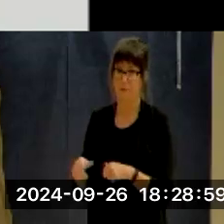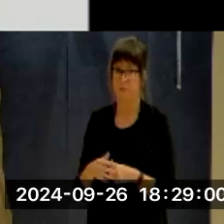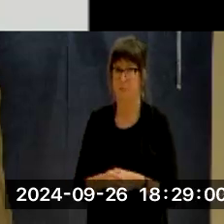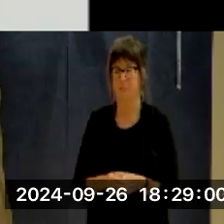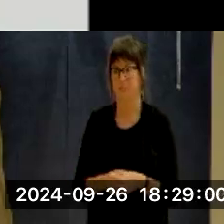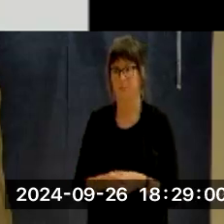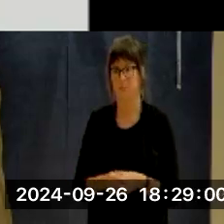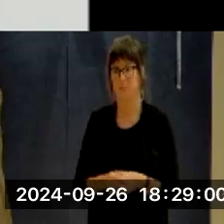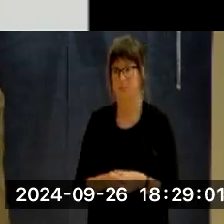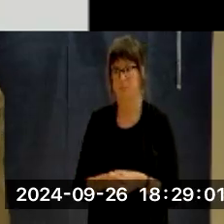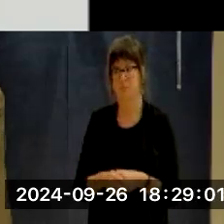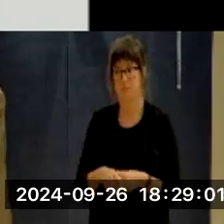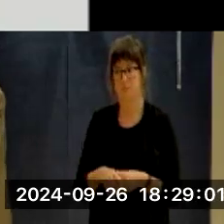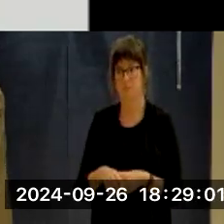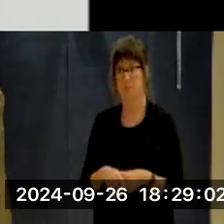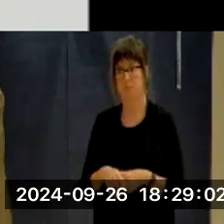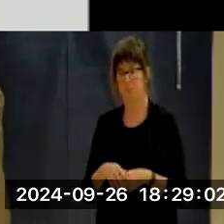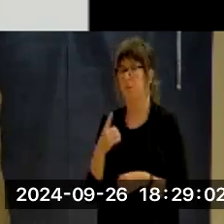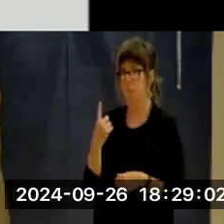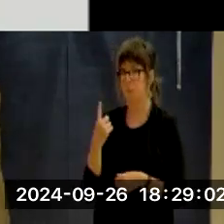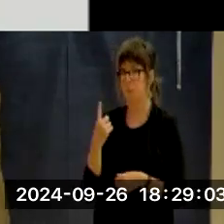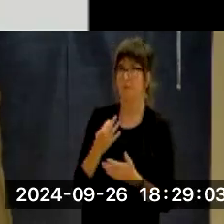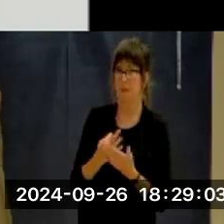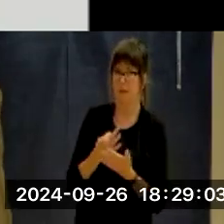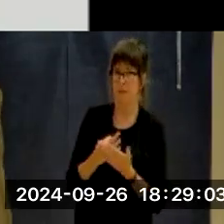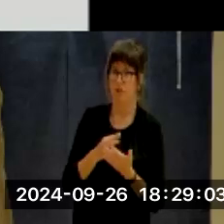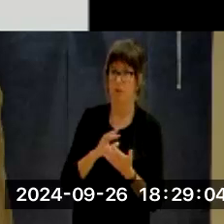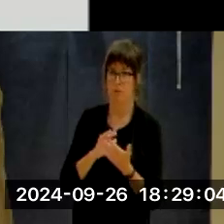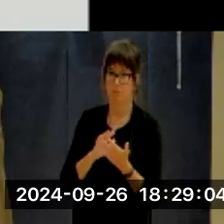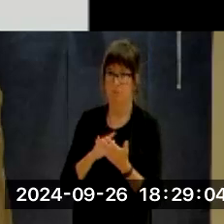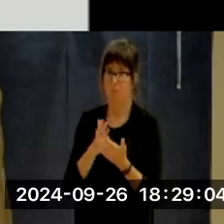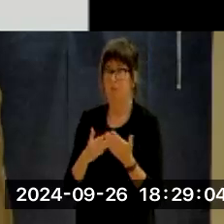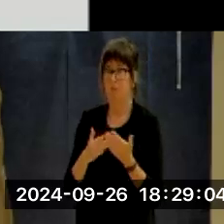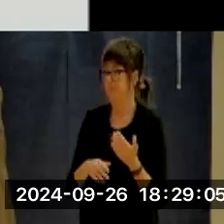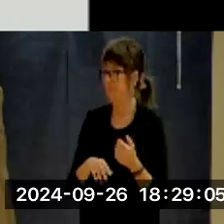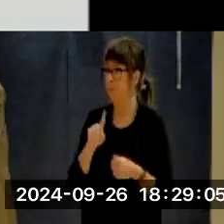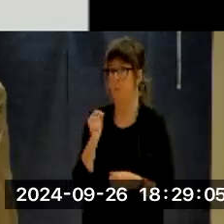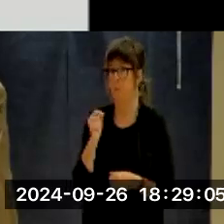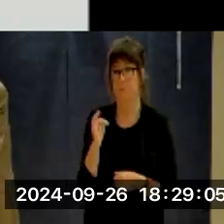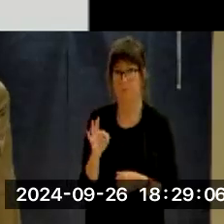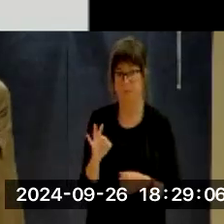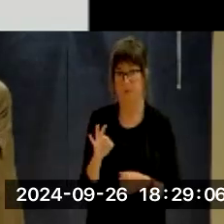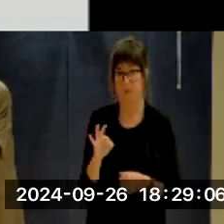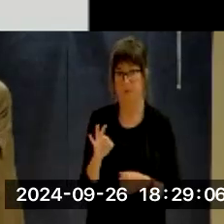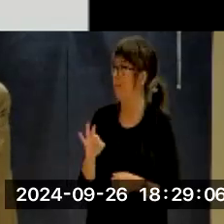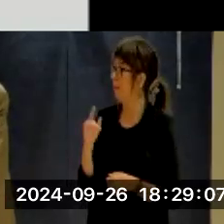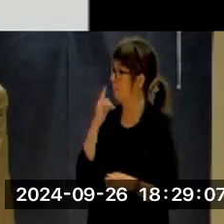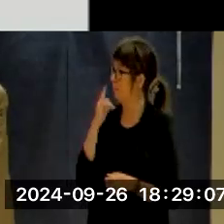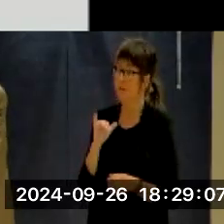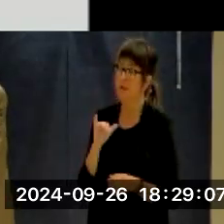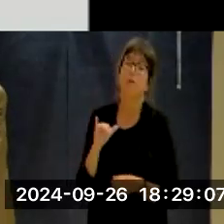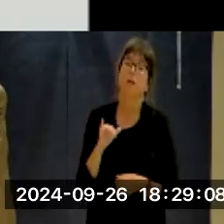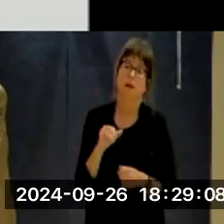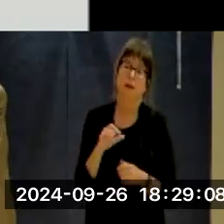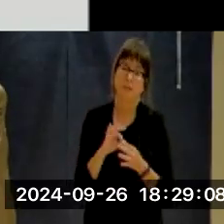I told you I would cover one actual bright part. Here it is. In 2019, the California Alliance for Retired